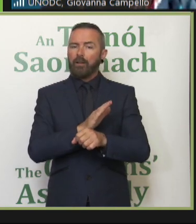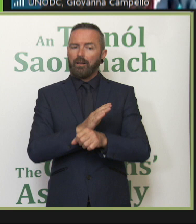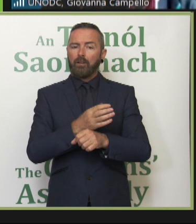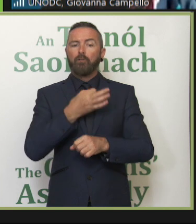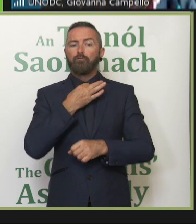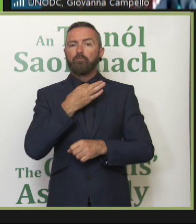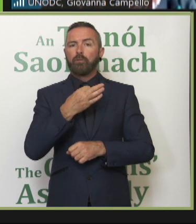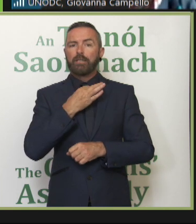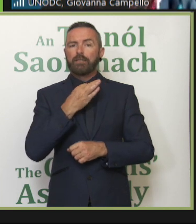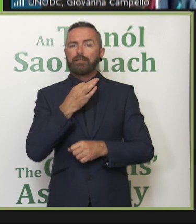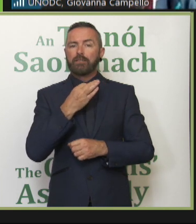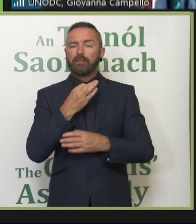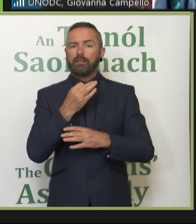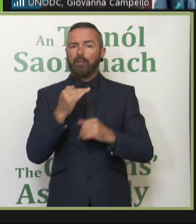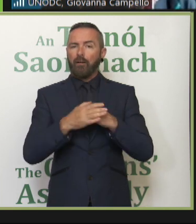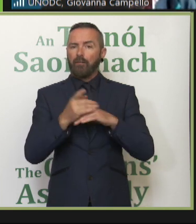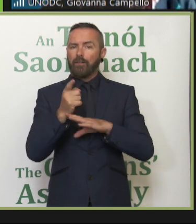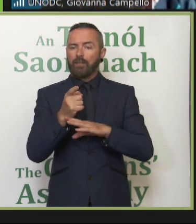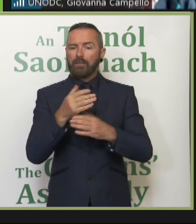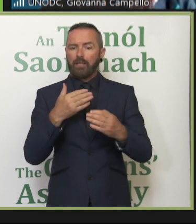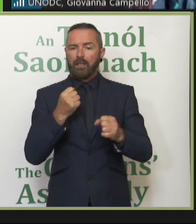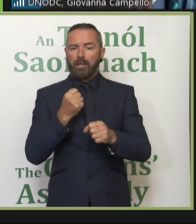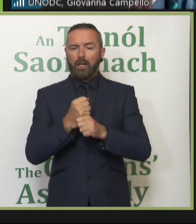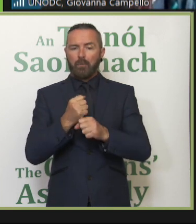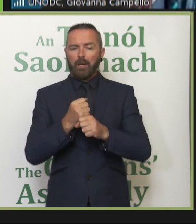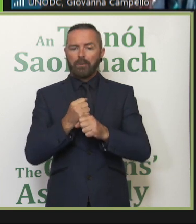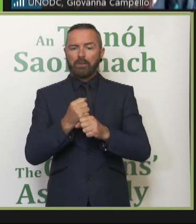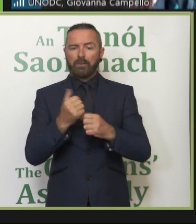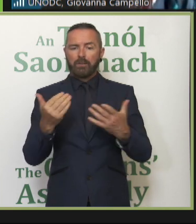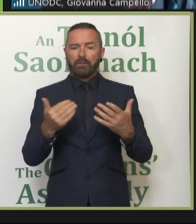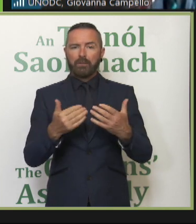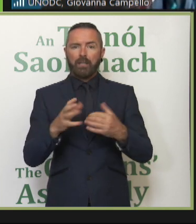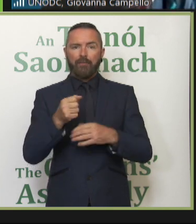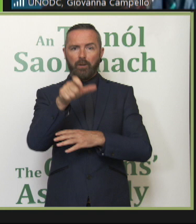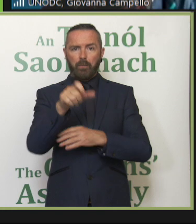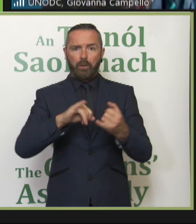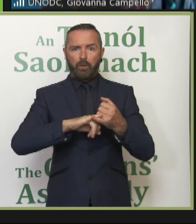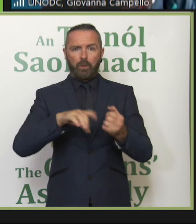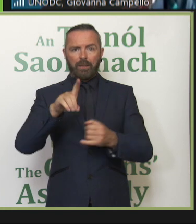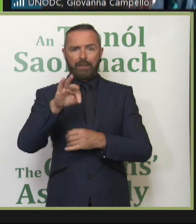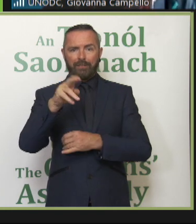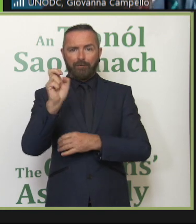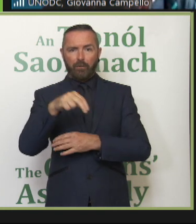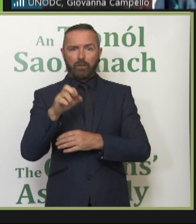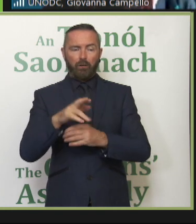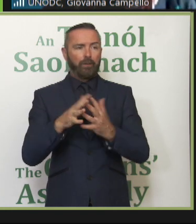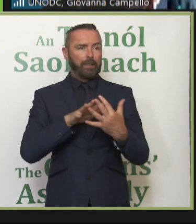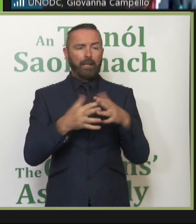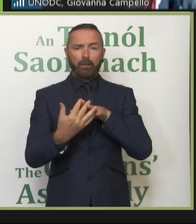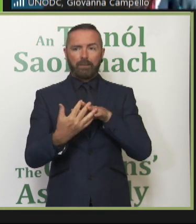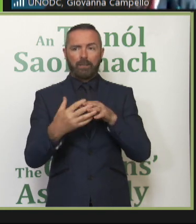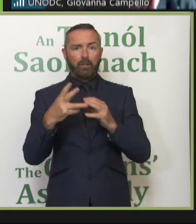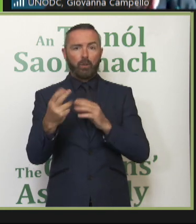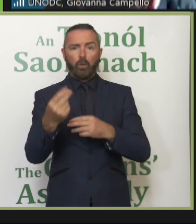risk factors is belonging to a family that is dysfunctional or chaotic, and nobody